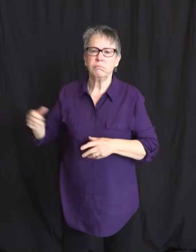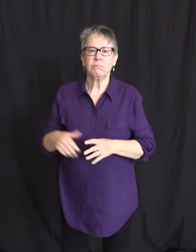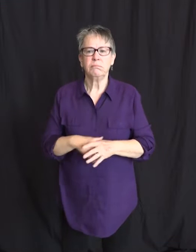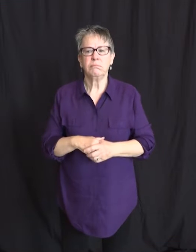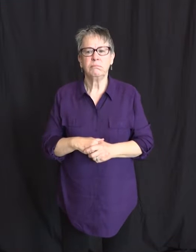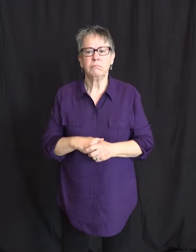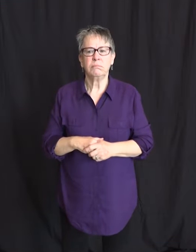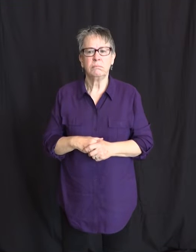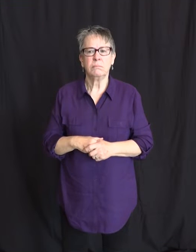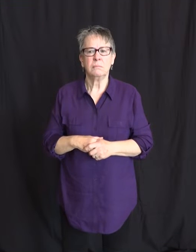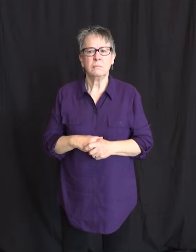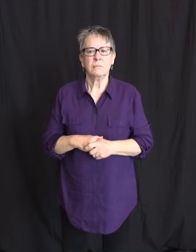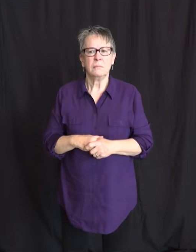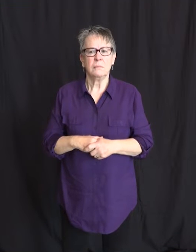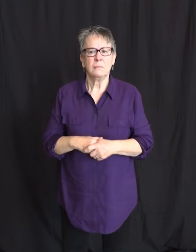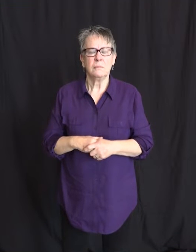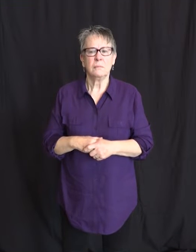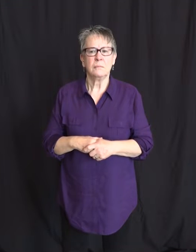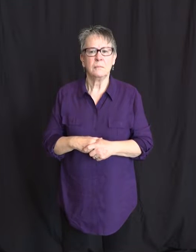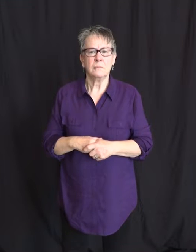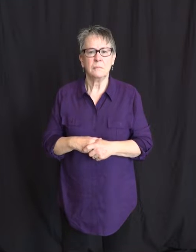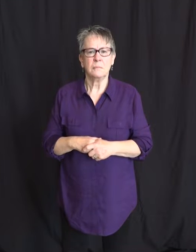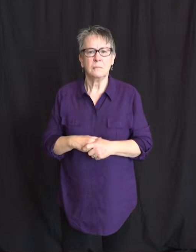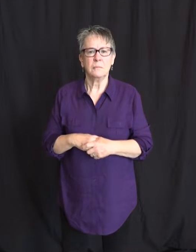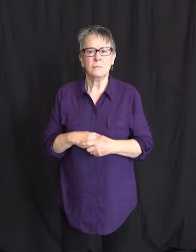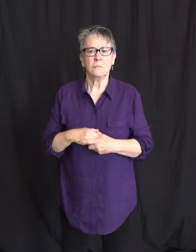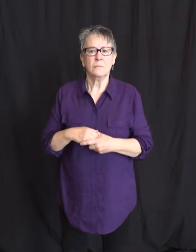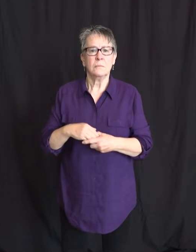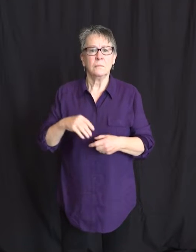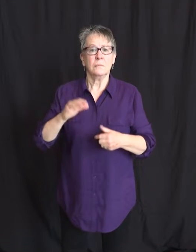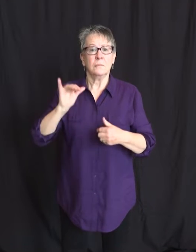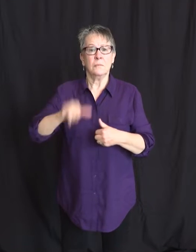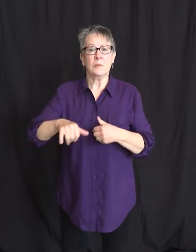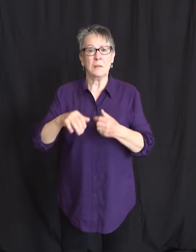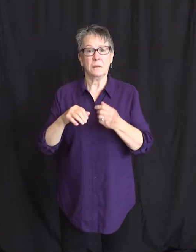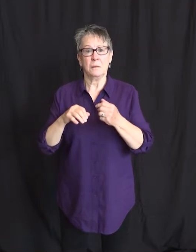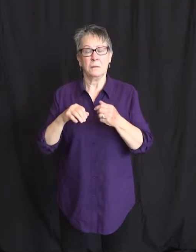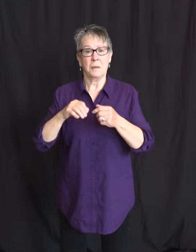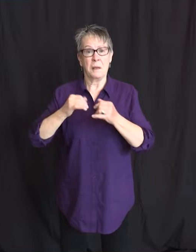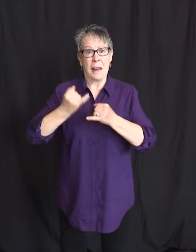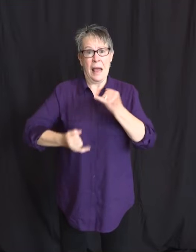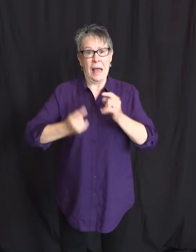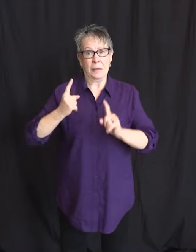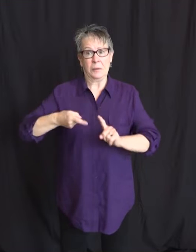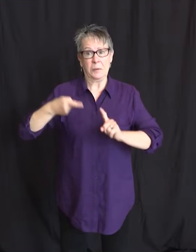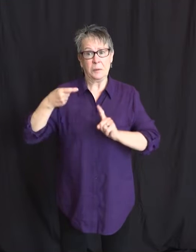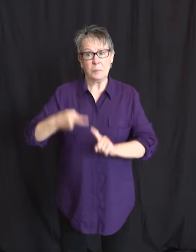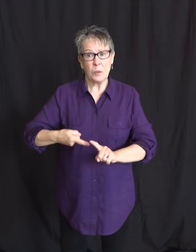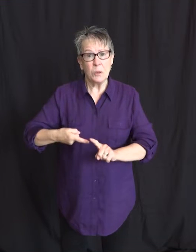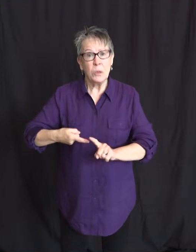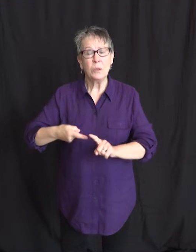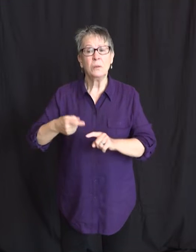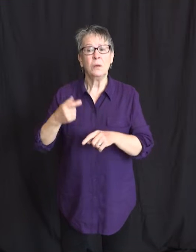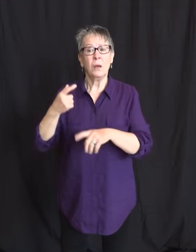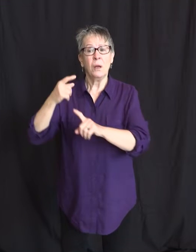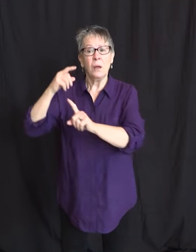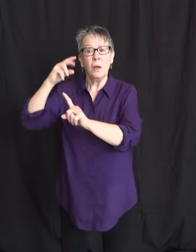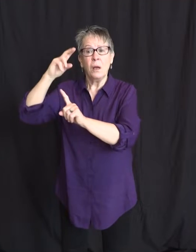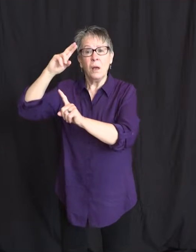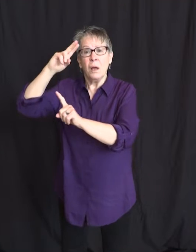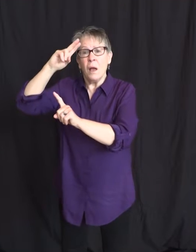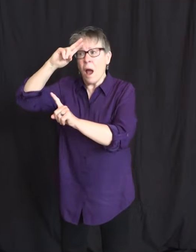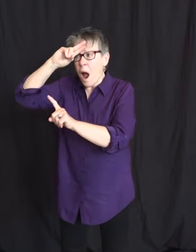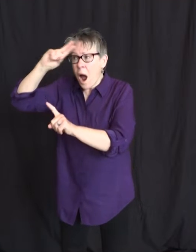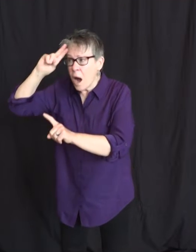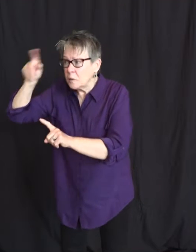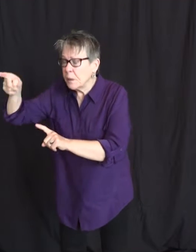systems, and anywhere else, by the way, where healthcare is delivered, have the bed capacity, personal protective equipment,